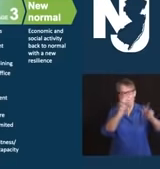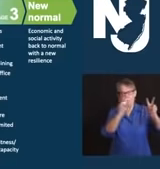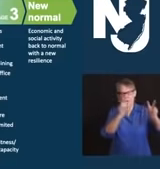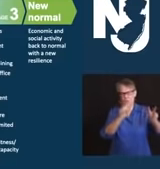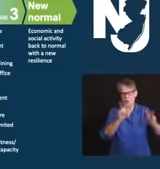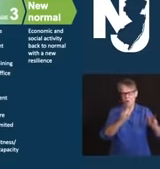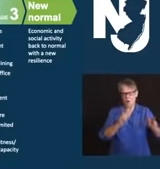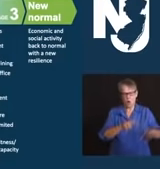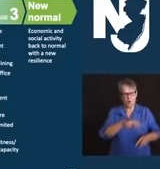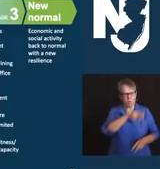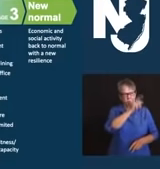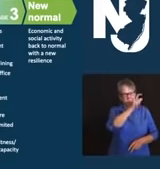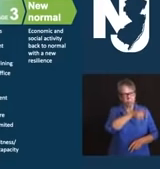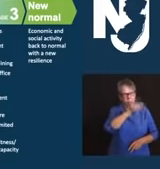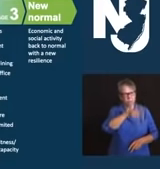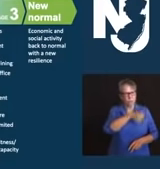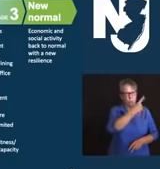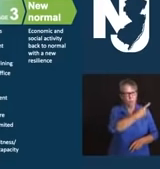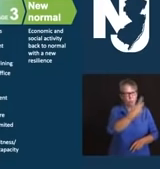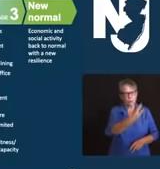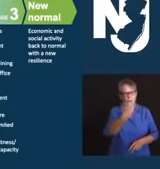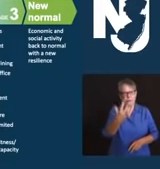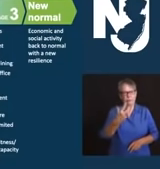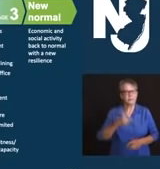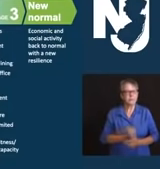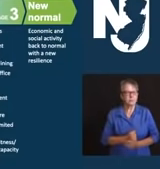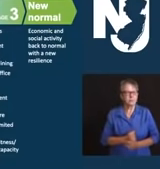what's on the list of each.